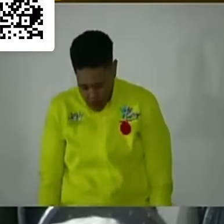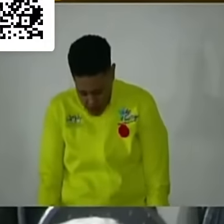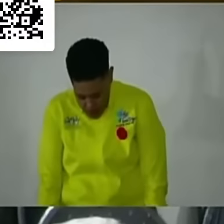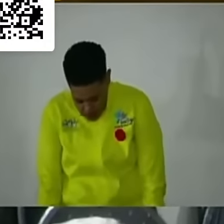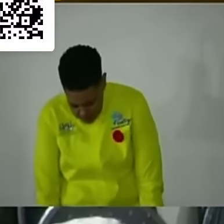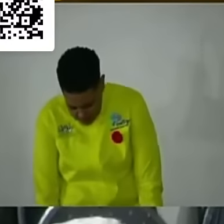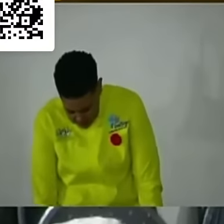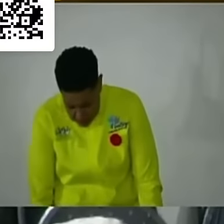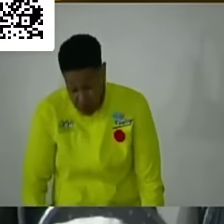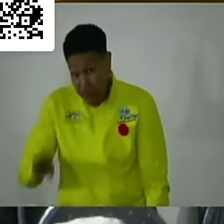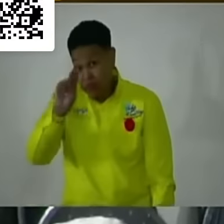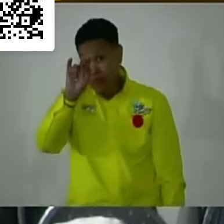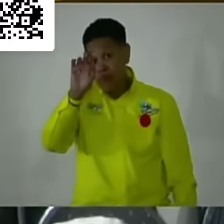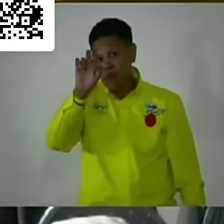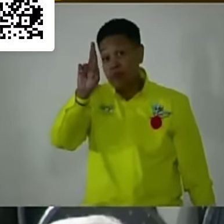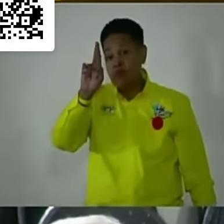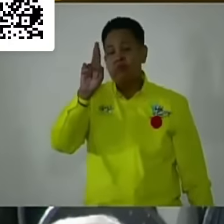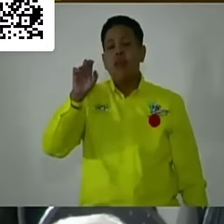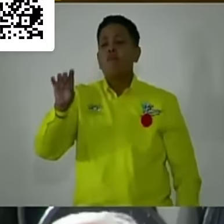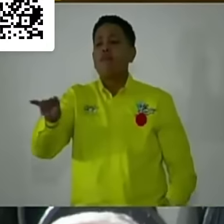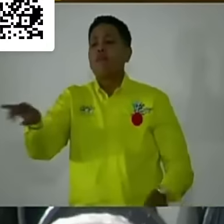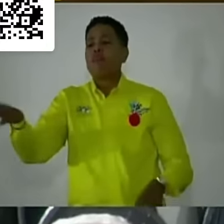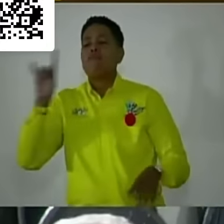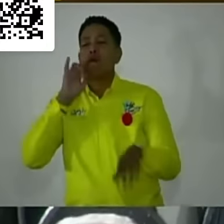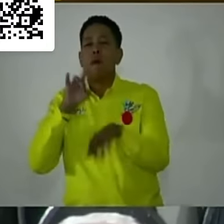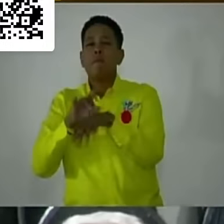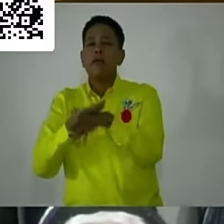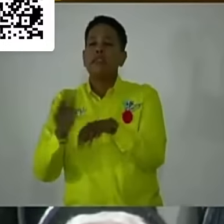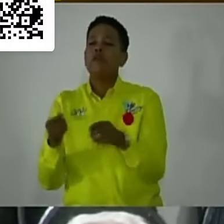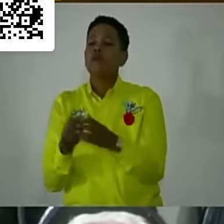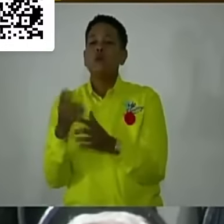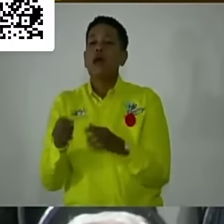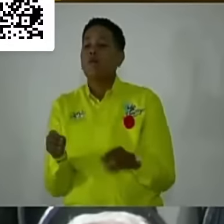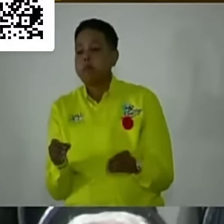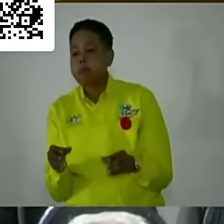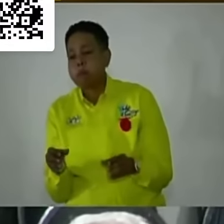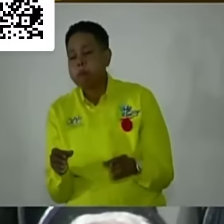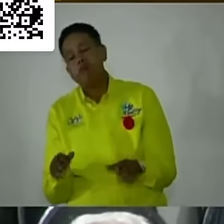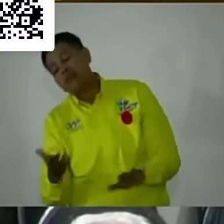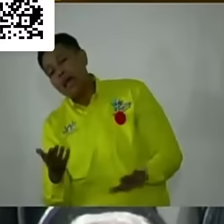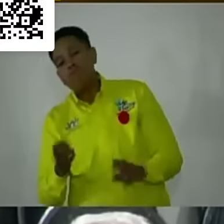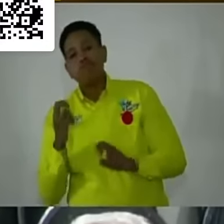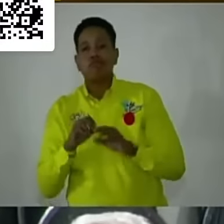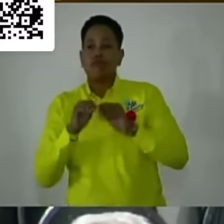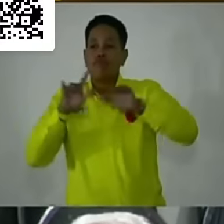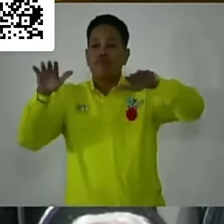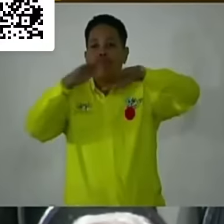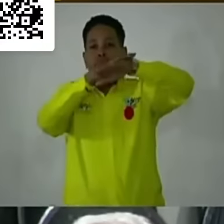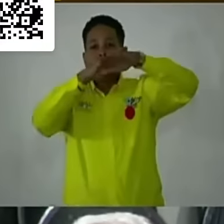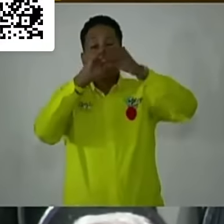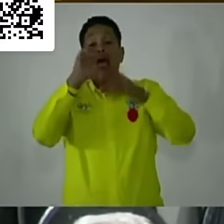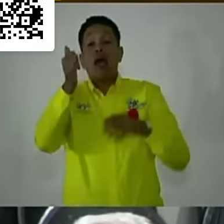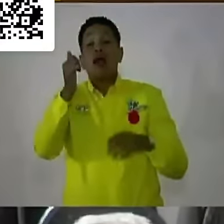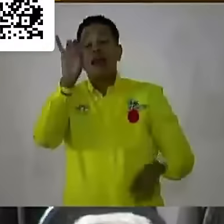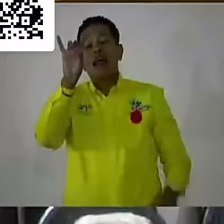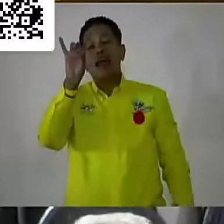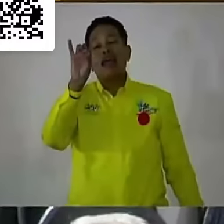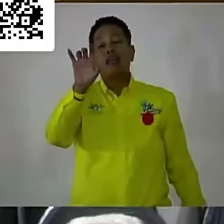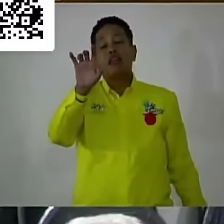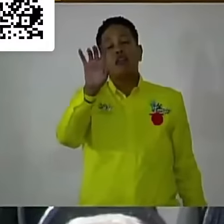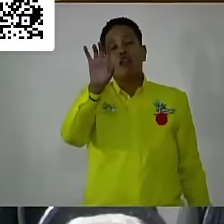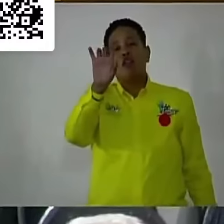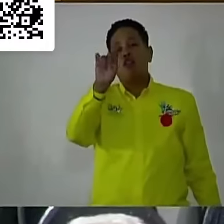Natular tablets and other vector control paraphernalia being distributed to regions. An additional 80 thermal